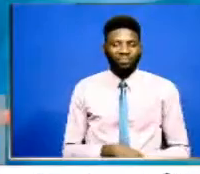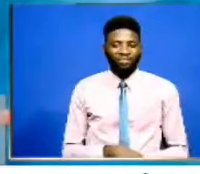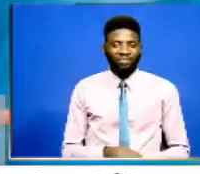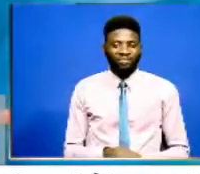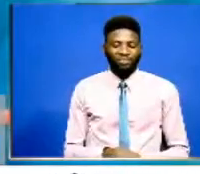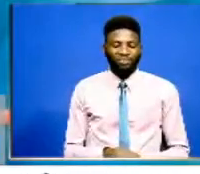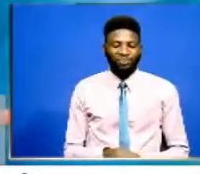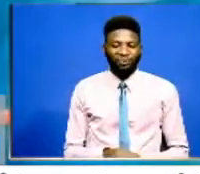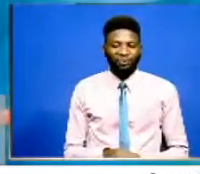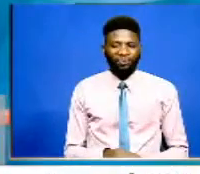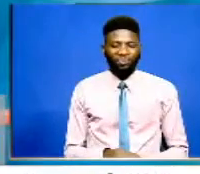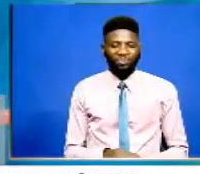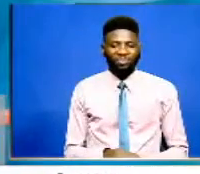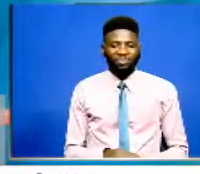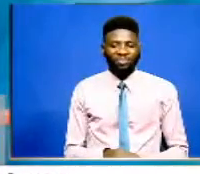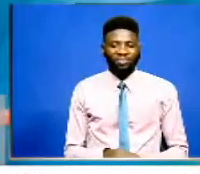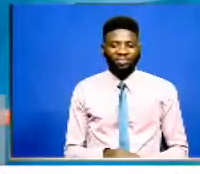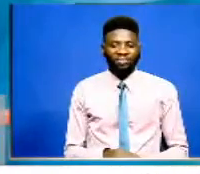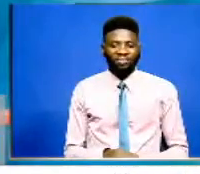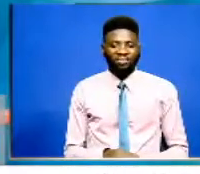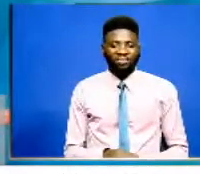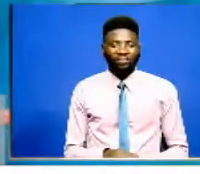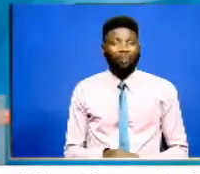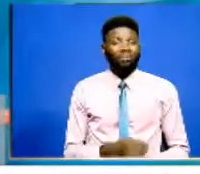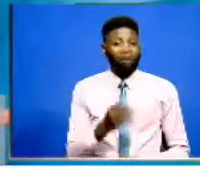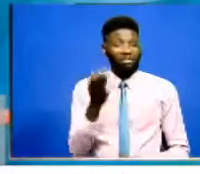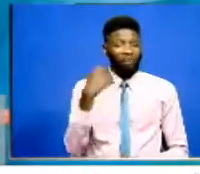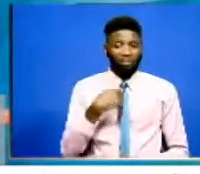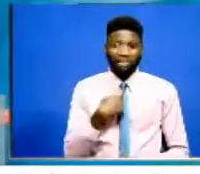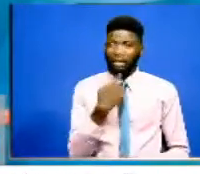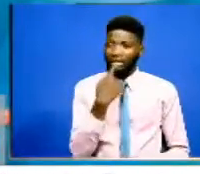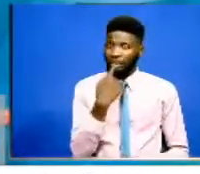As I said, the